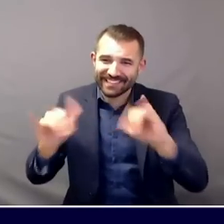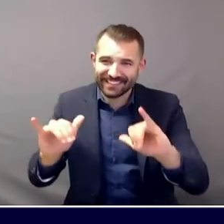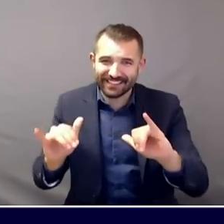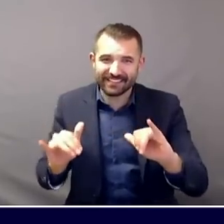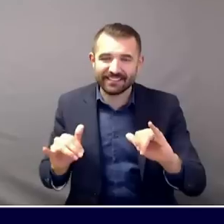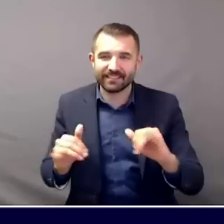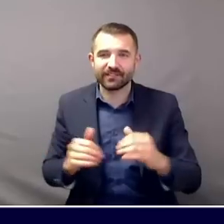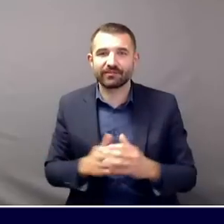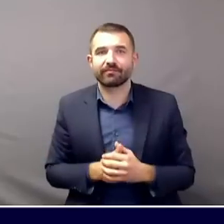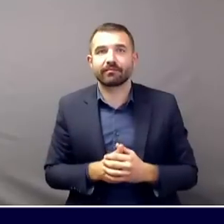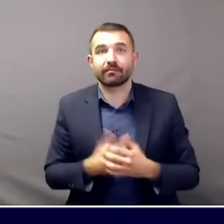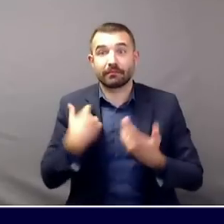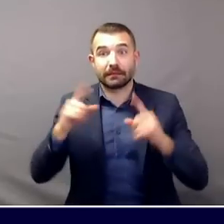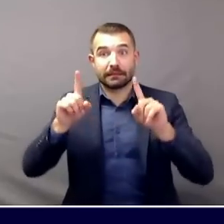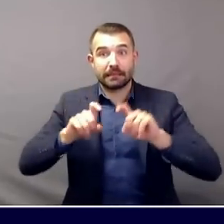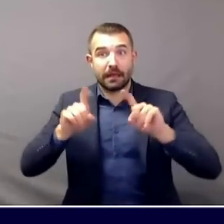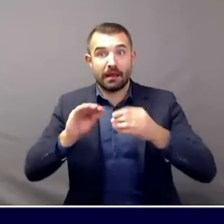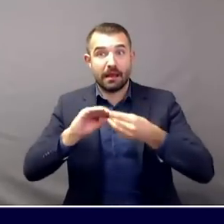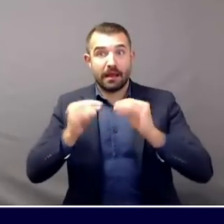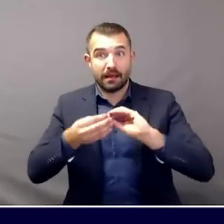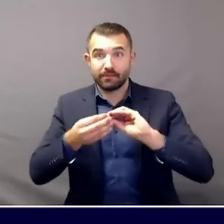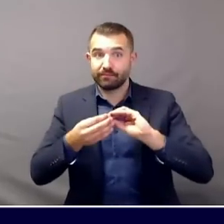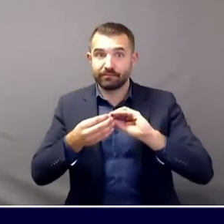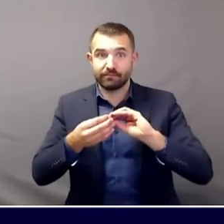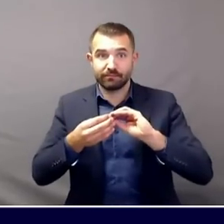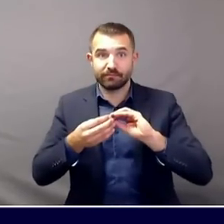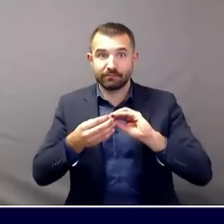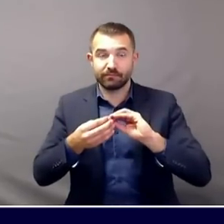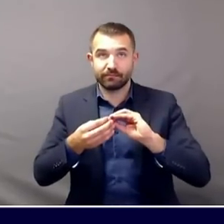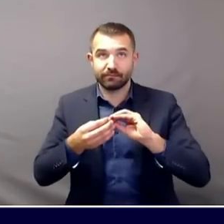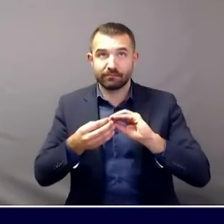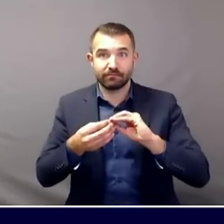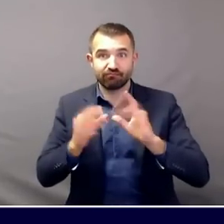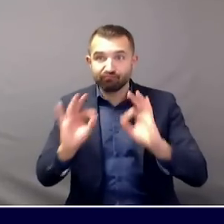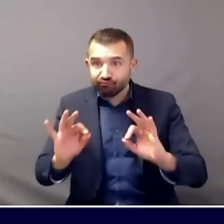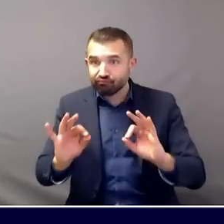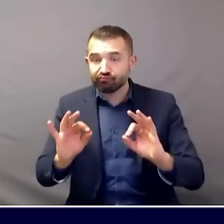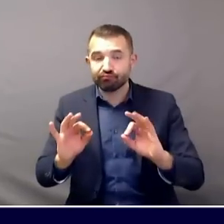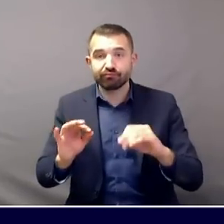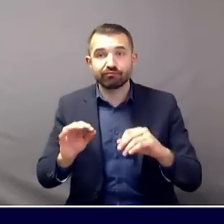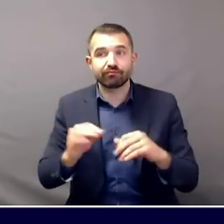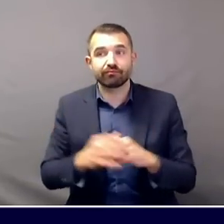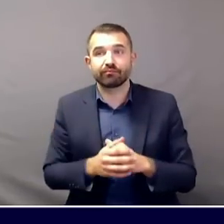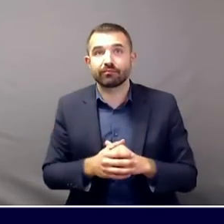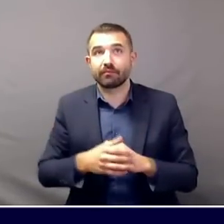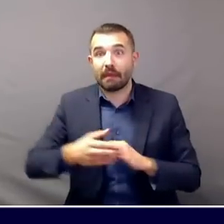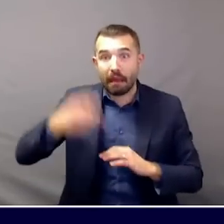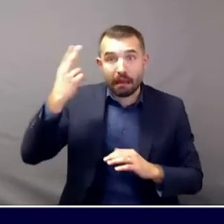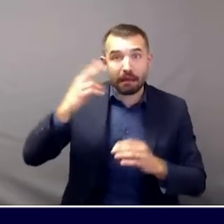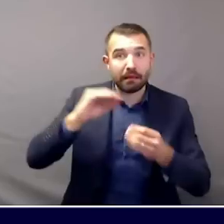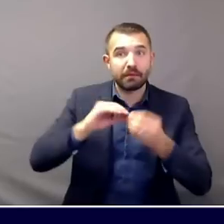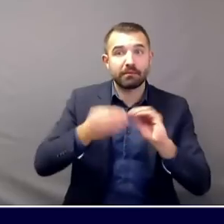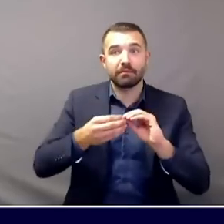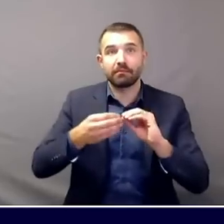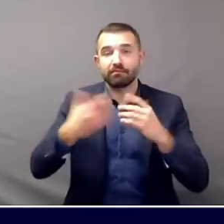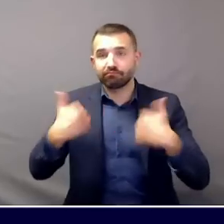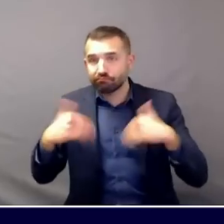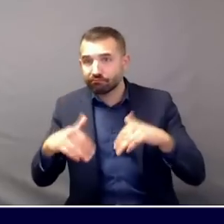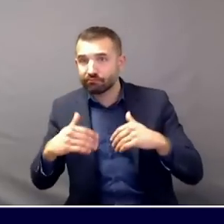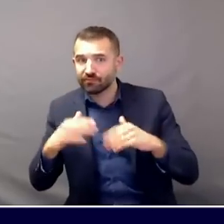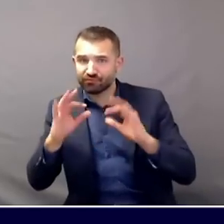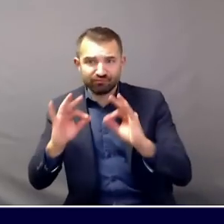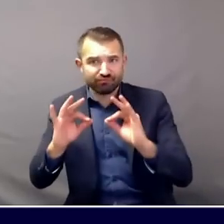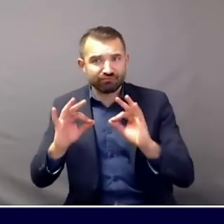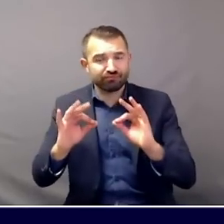Testing volume continues to be at a good plateau, a high plateau. That's a good thing. But to